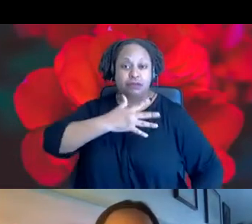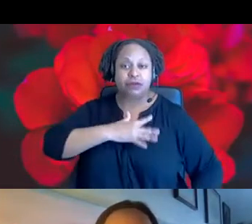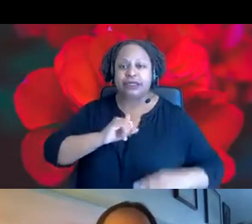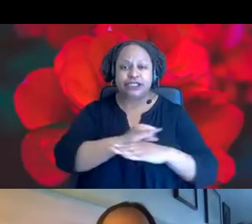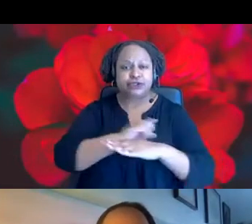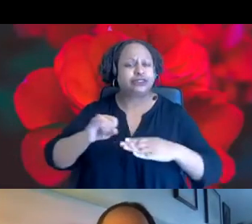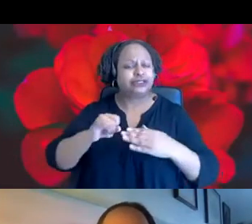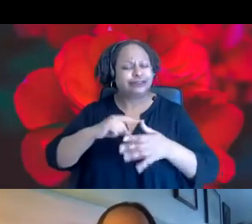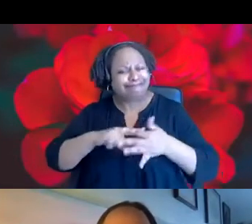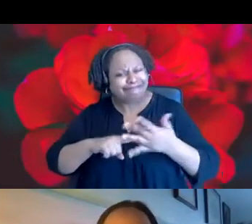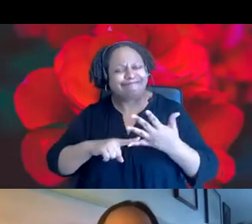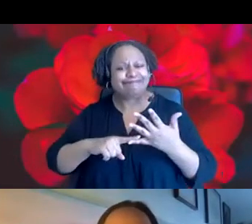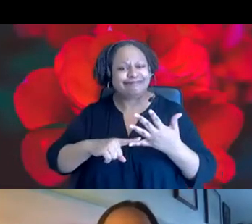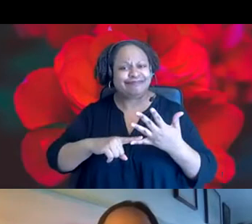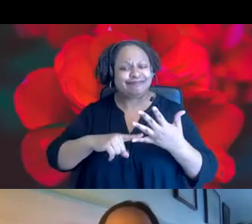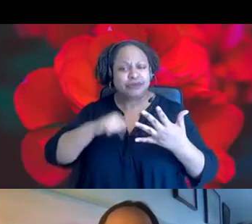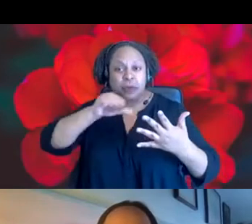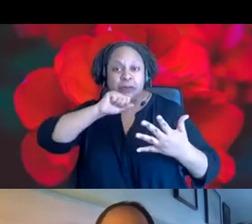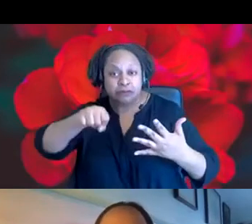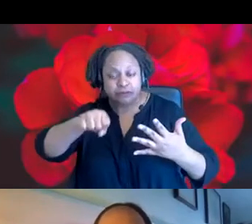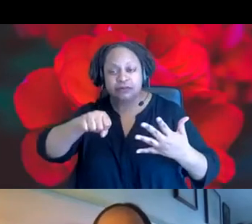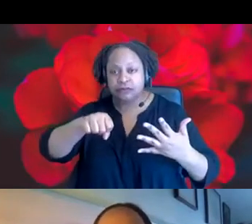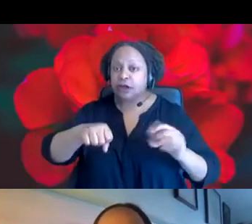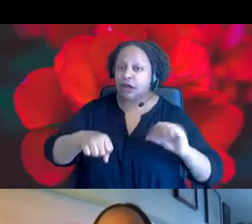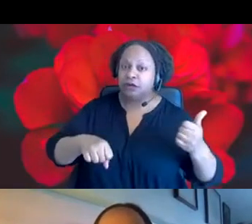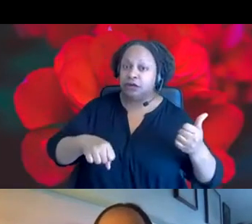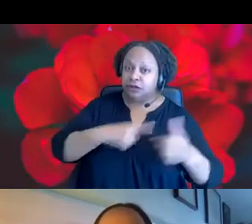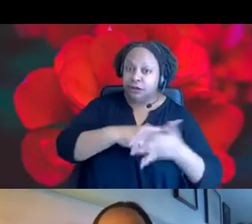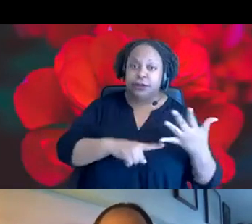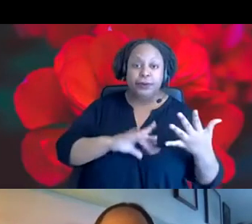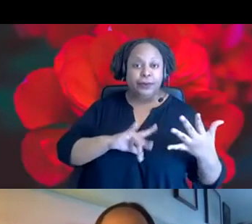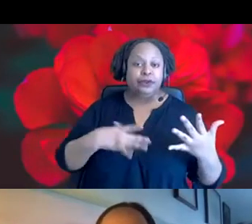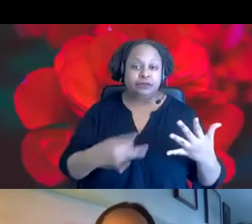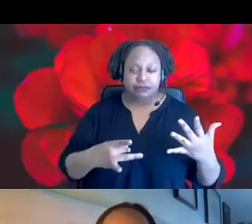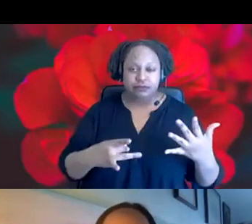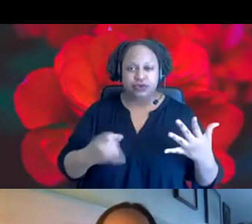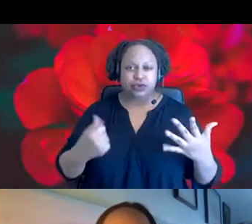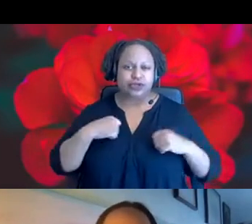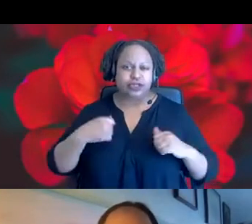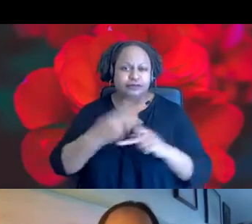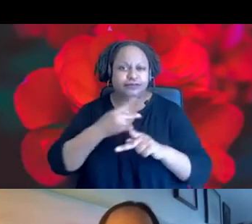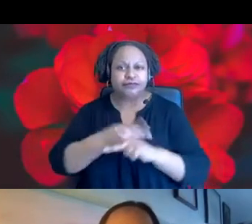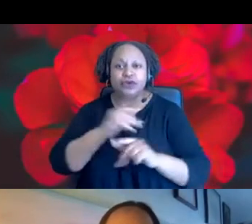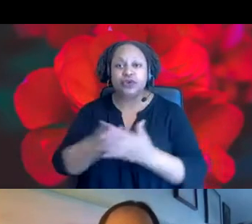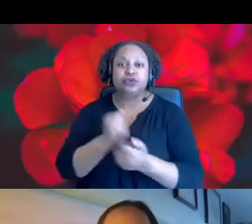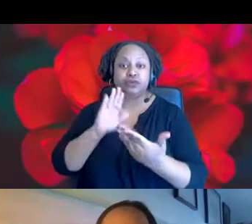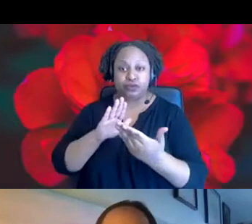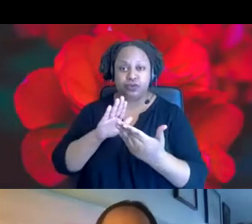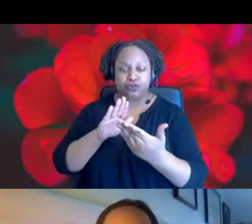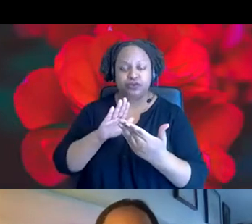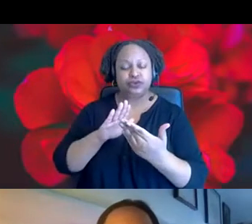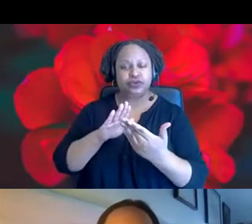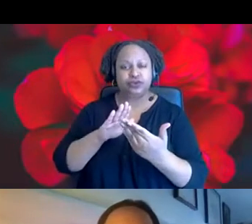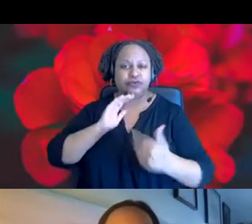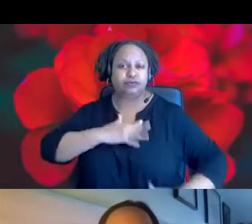love, as well as many things we do. And so wanting to do things differently, we needed time to figure out what